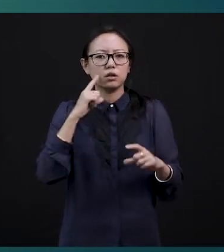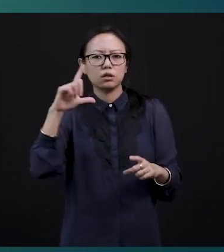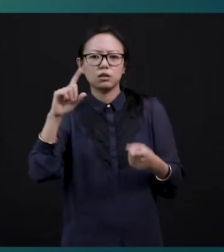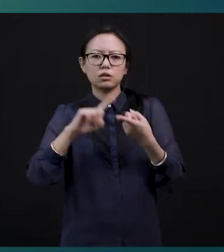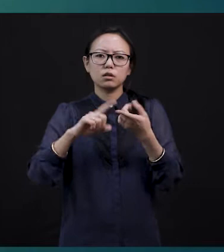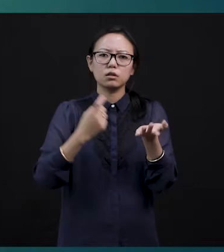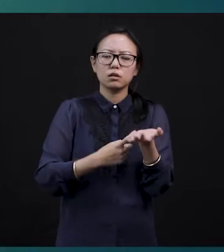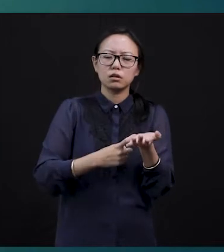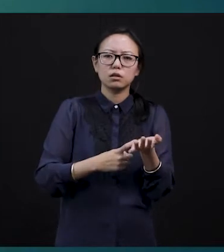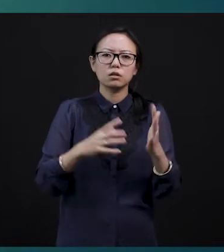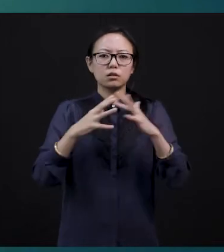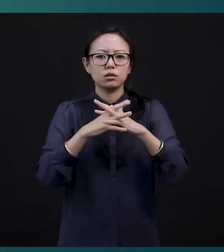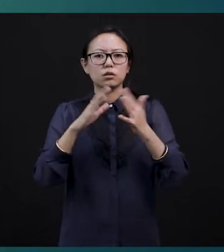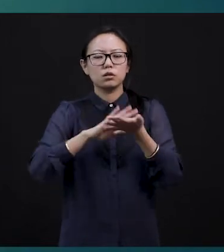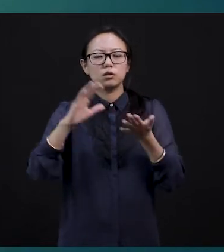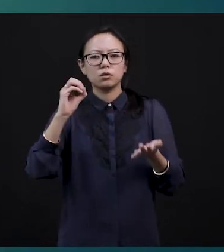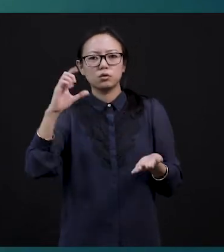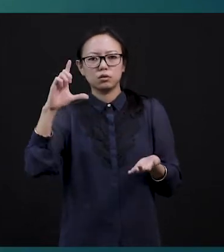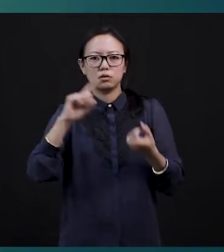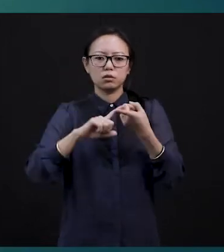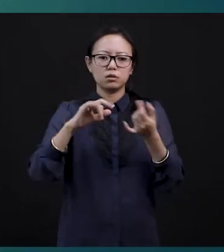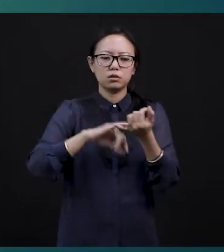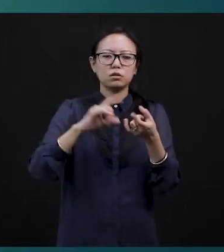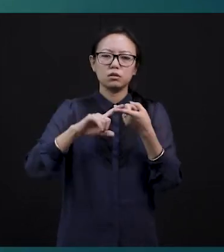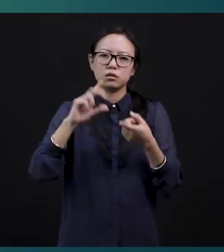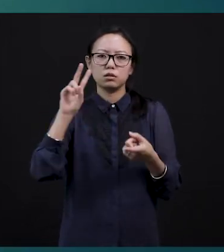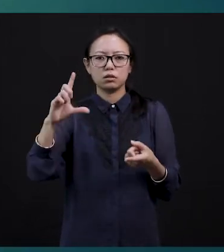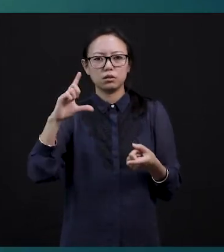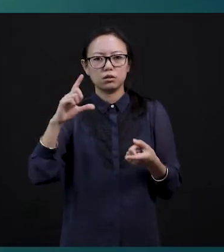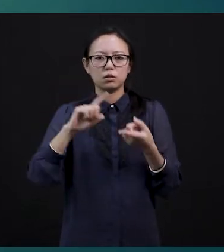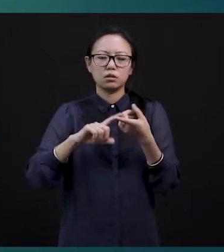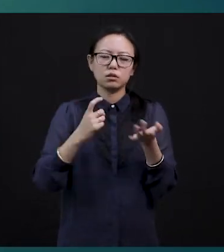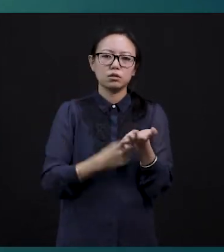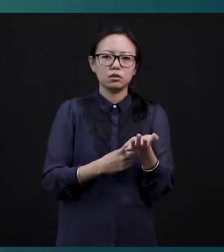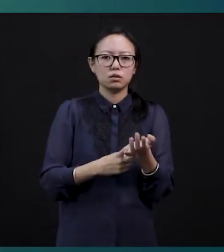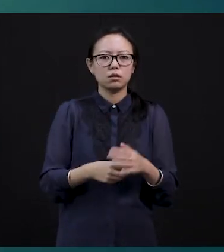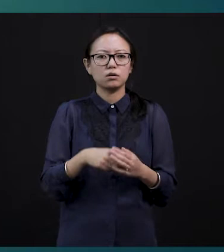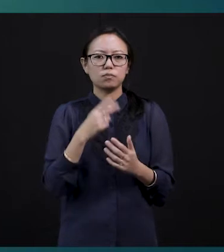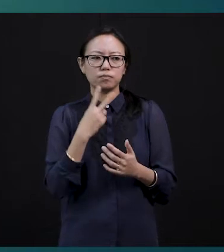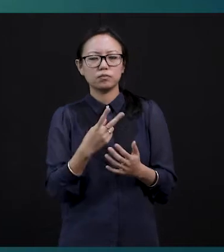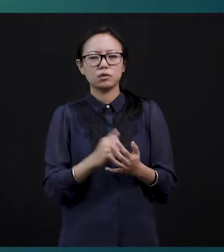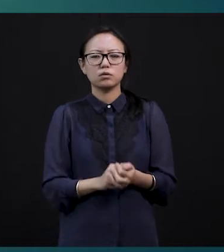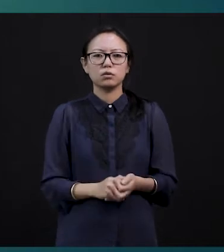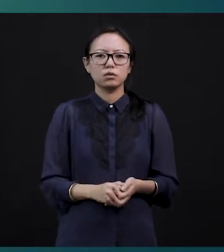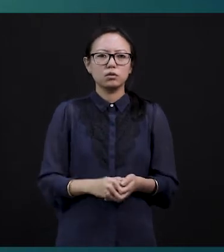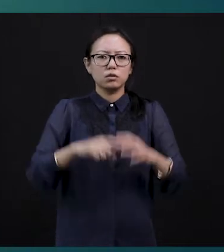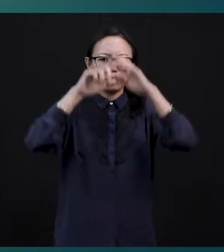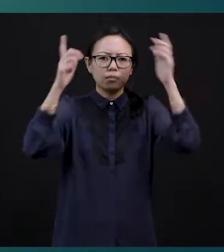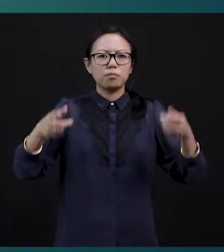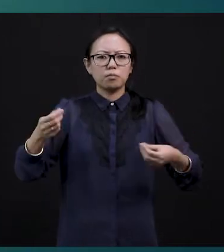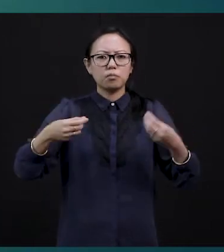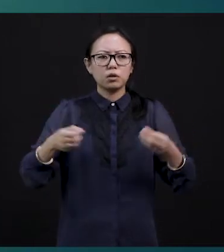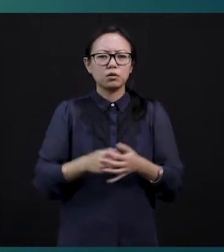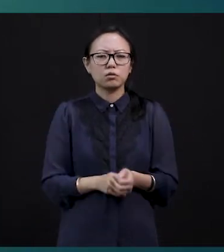the market go, or is it something else and something different that makes a marketplace really attractive, interesting,